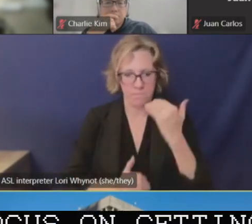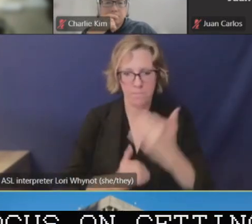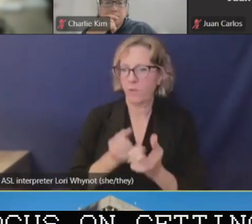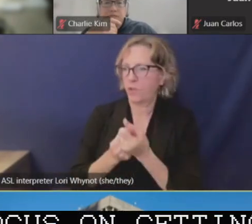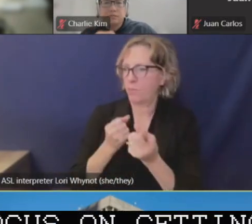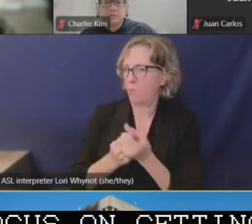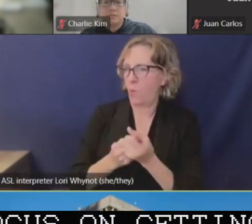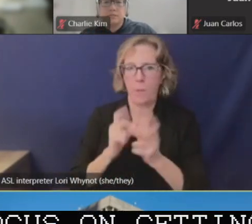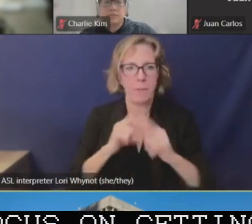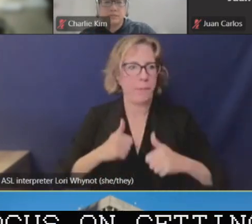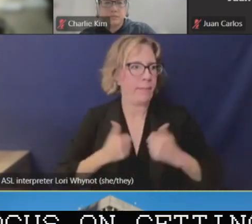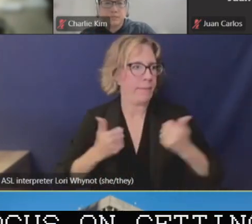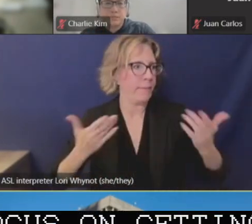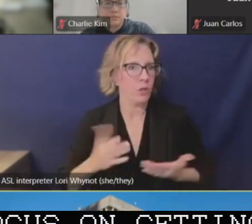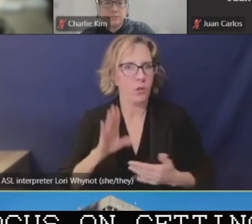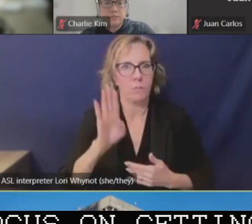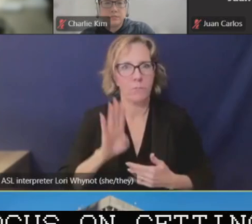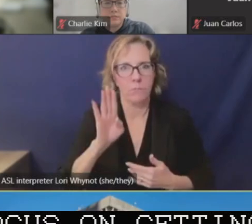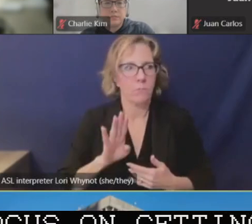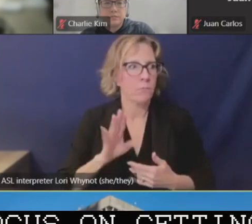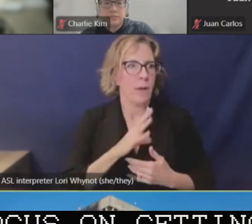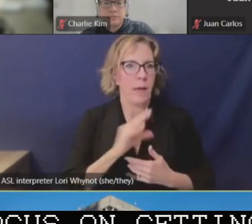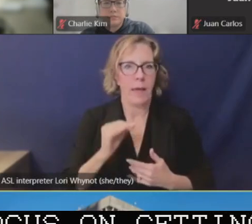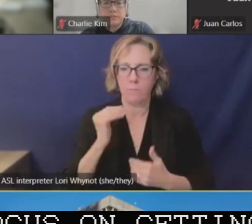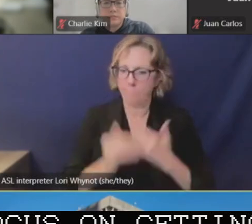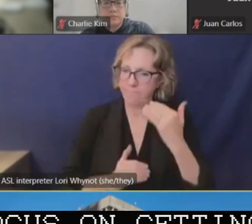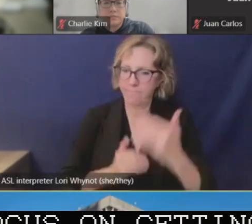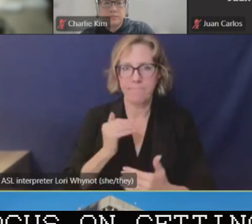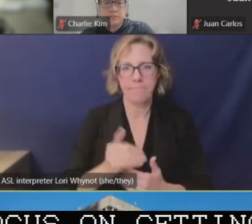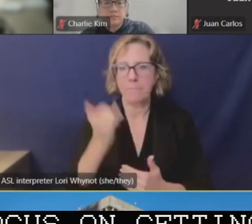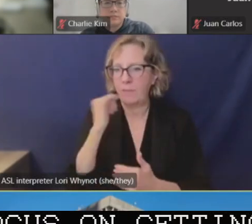forward, and we'll address things as they come up.